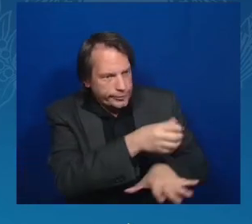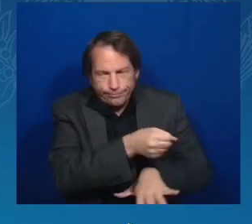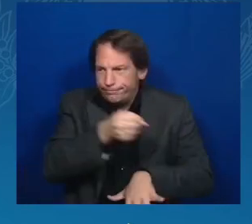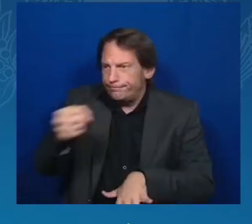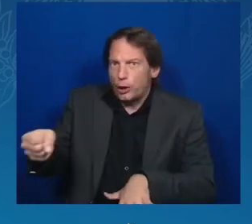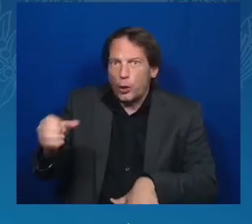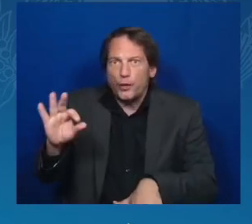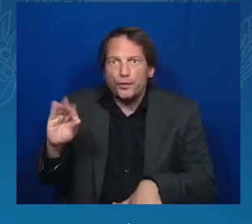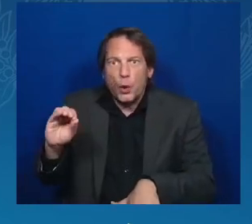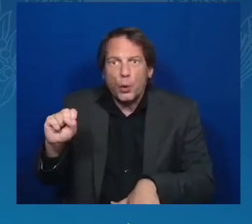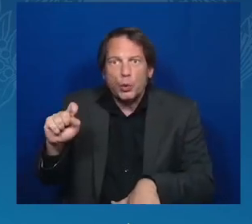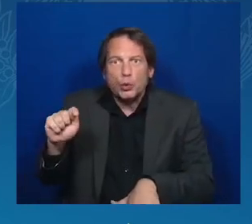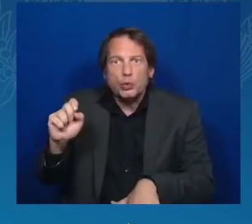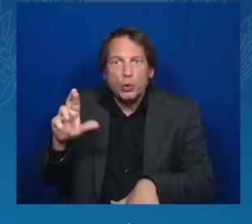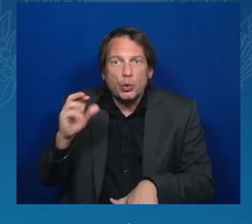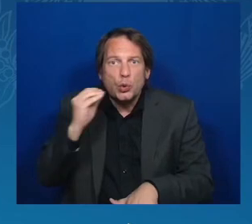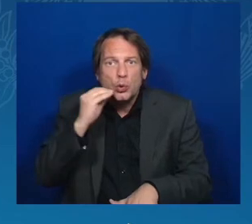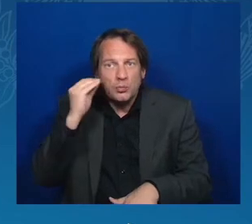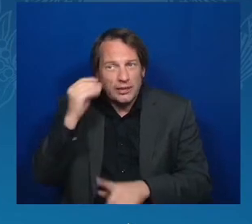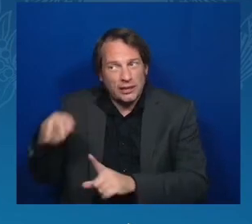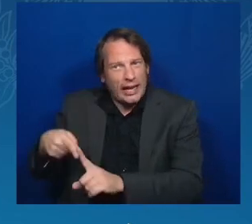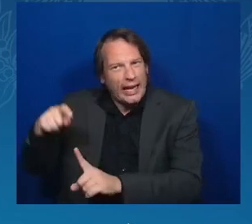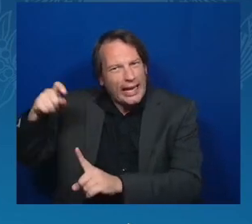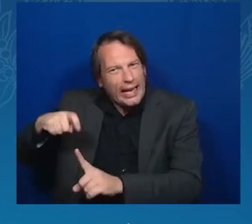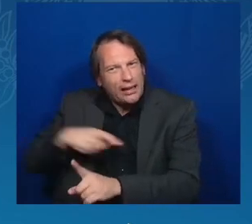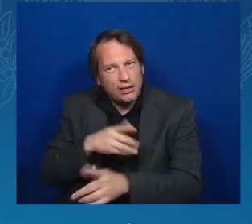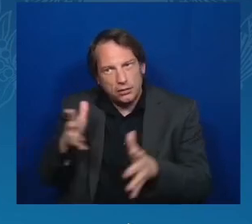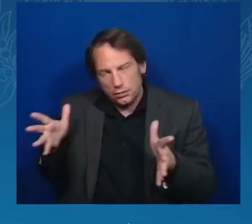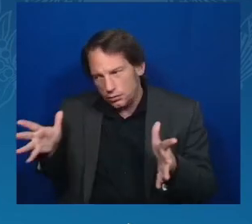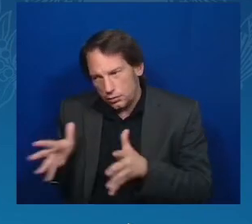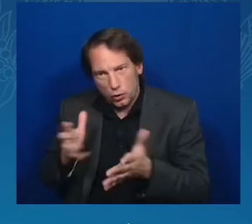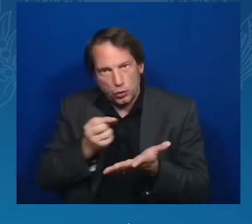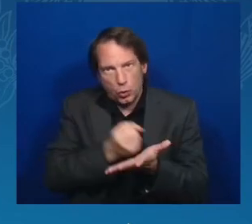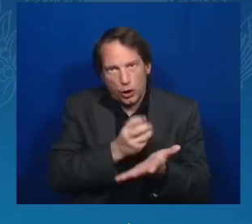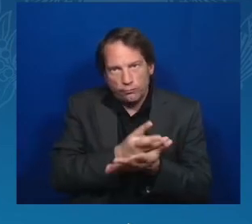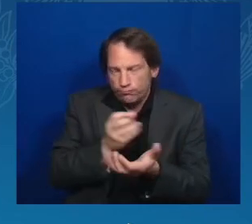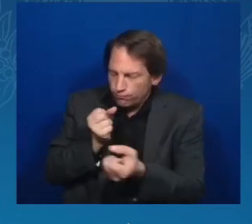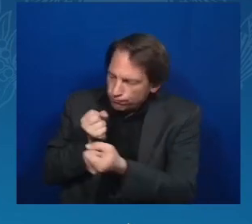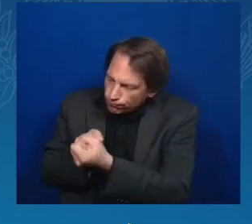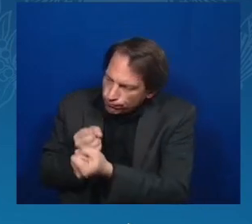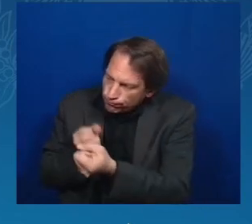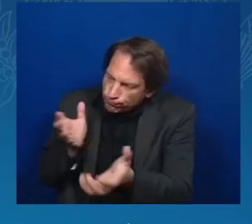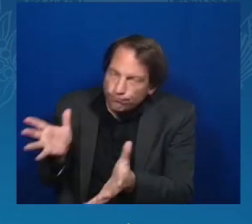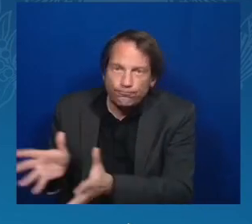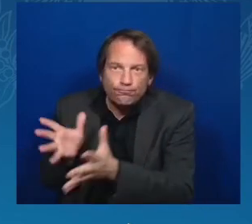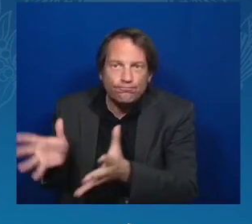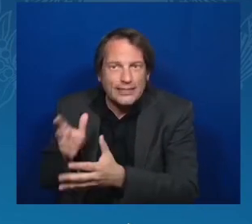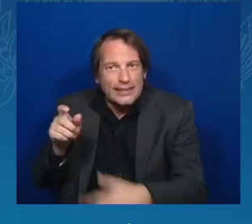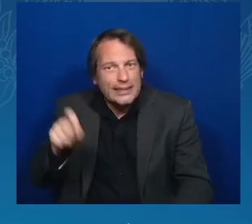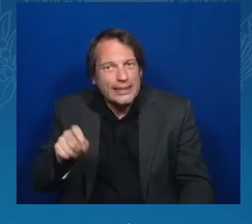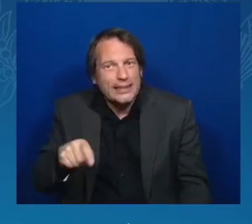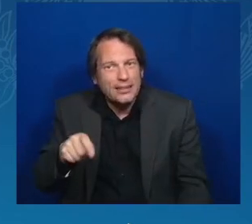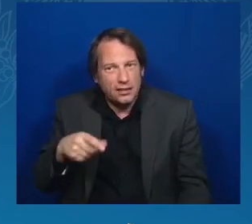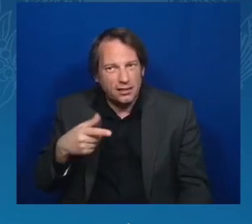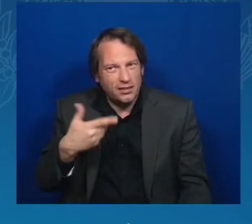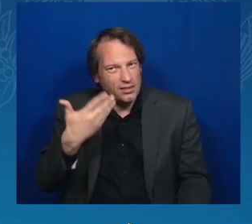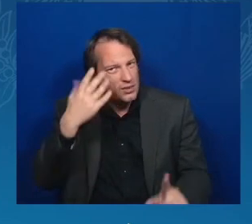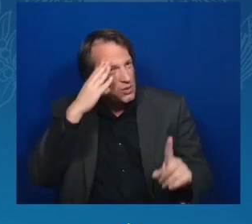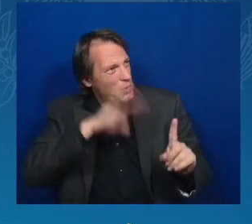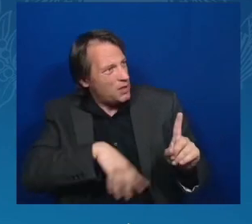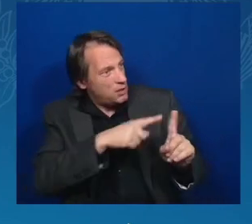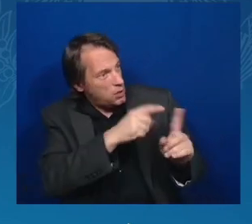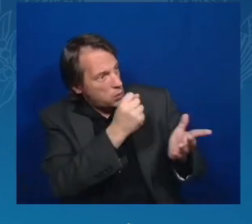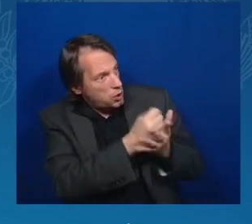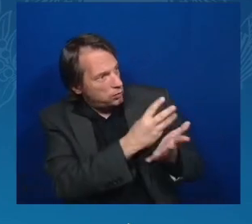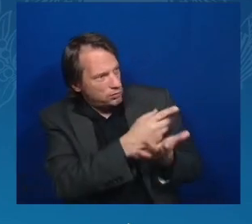encouragement of a social worker to help them know that they are special and important. This is who our public